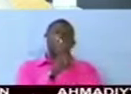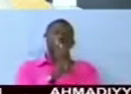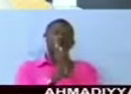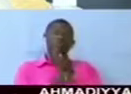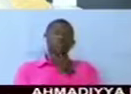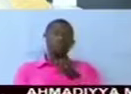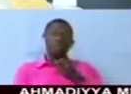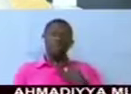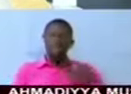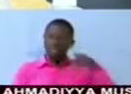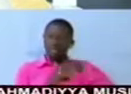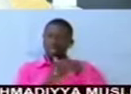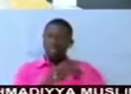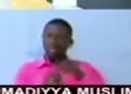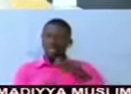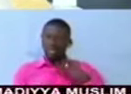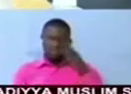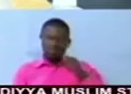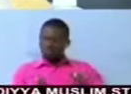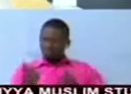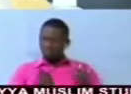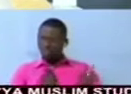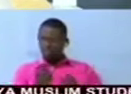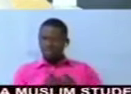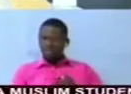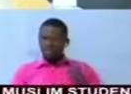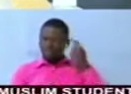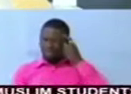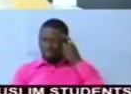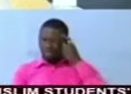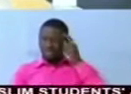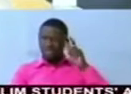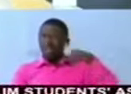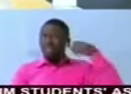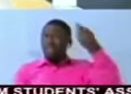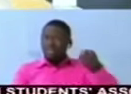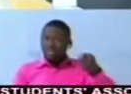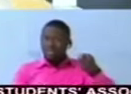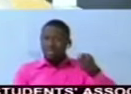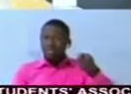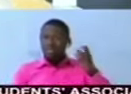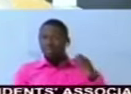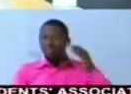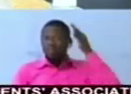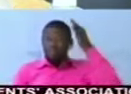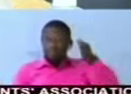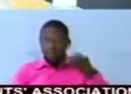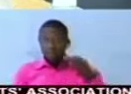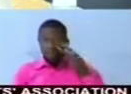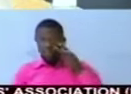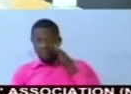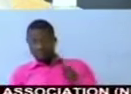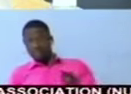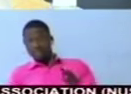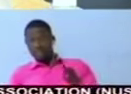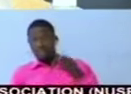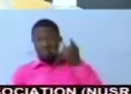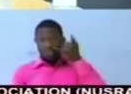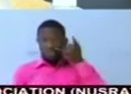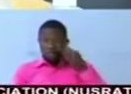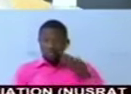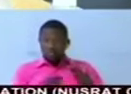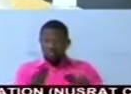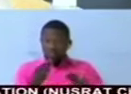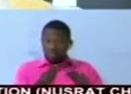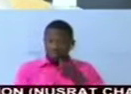bi ni fo nga ne elek so gisé fu ñoo jaayé drug di nga ñame ñangaang. With all those good efforts, you end up being